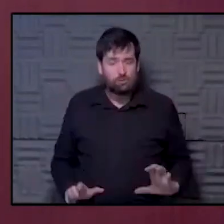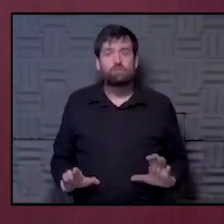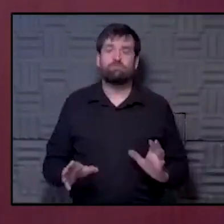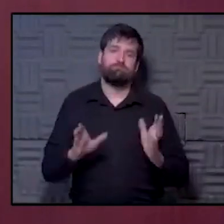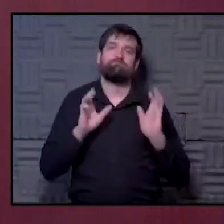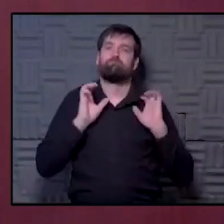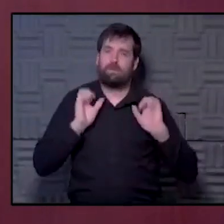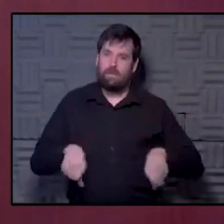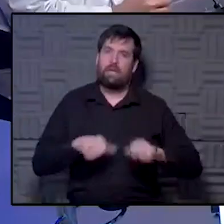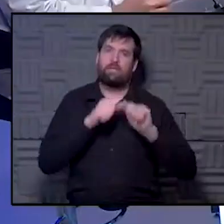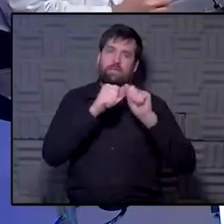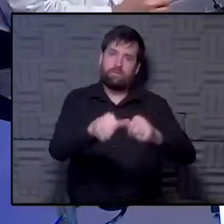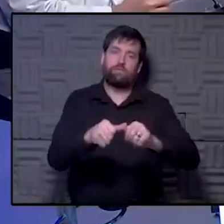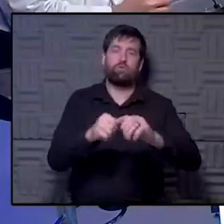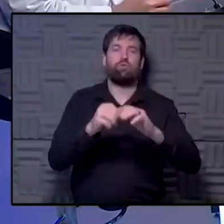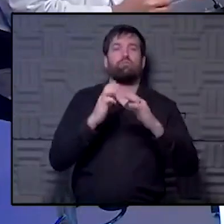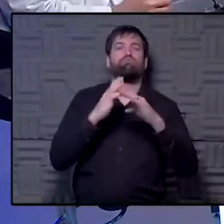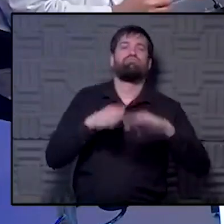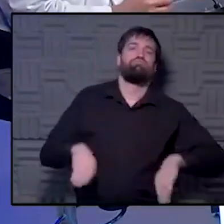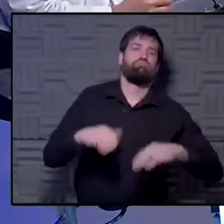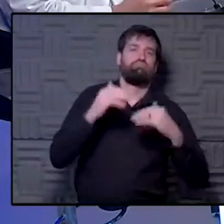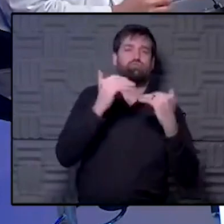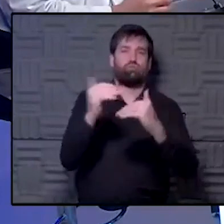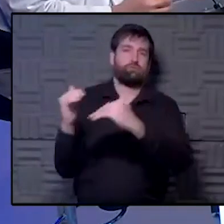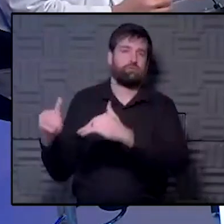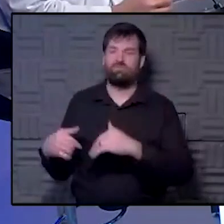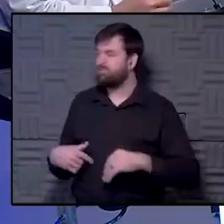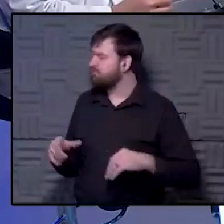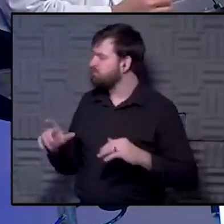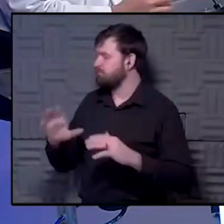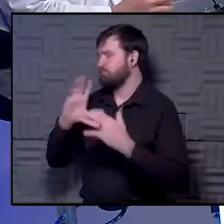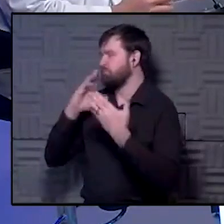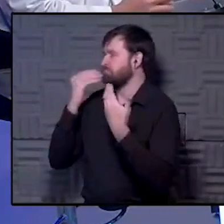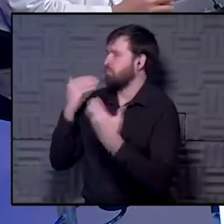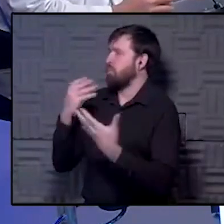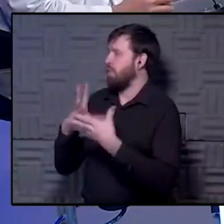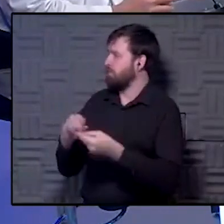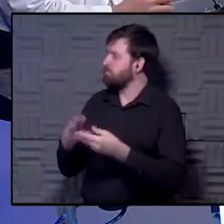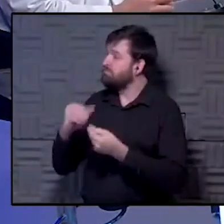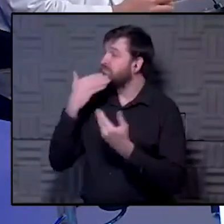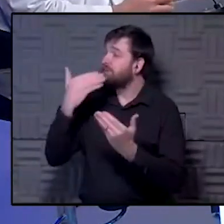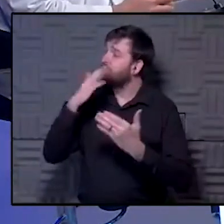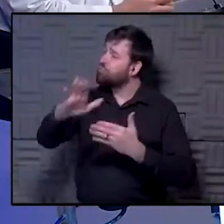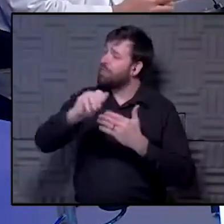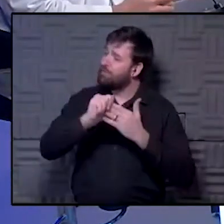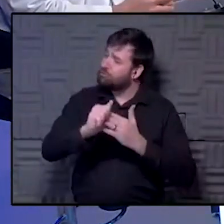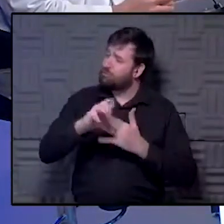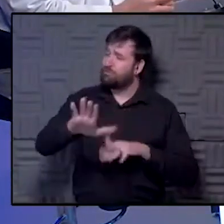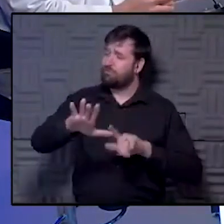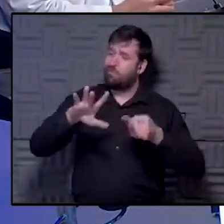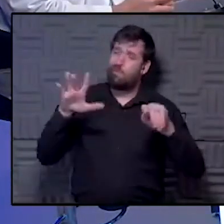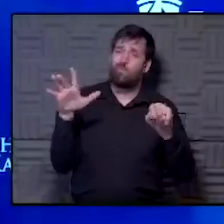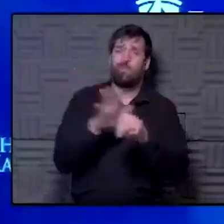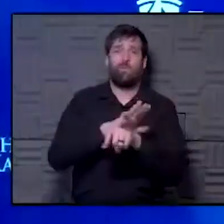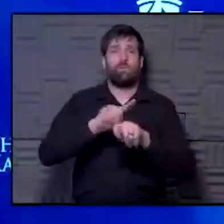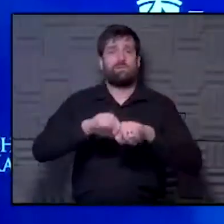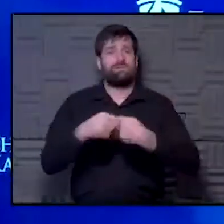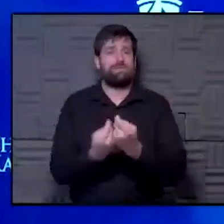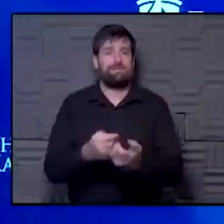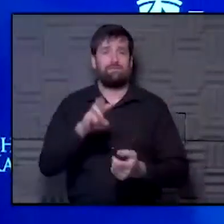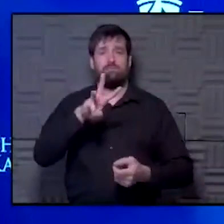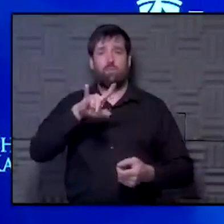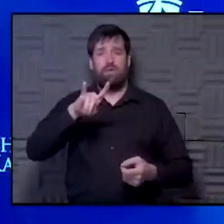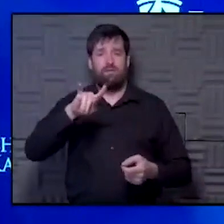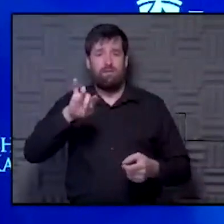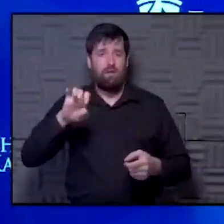continue to relax. Yeah, I think that is so well said. Thank you. And thanks for your leadership and your whole team's leadership in Wyandotte County.